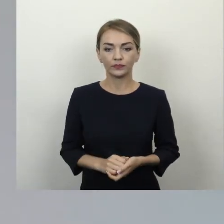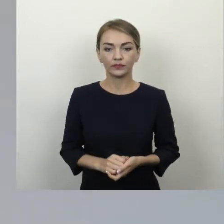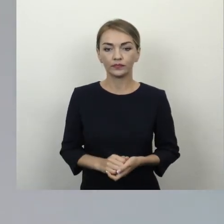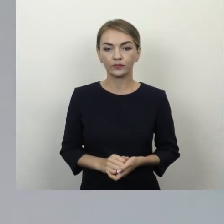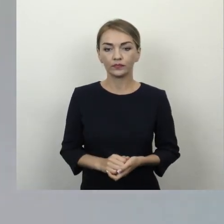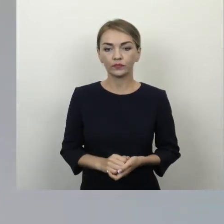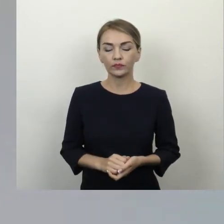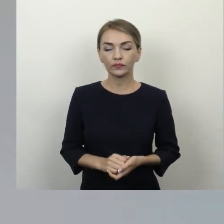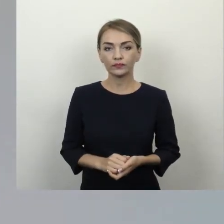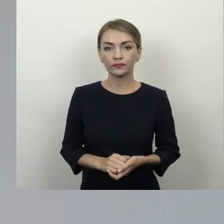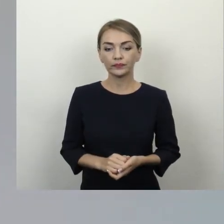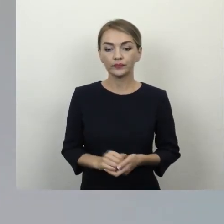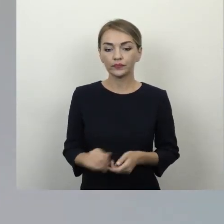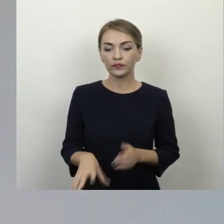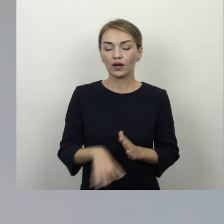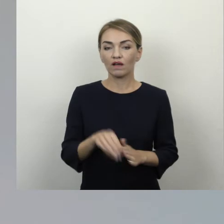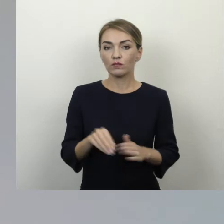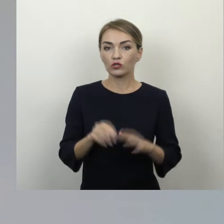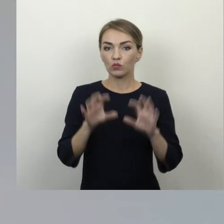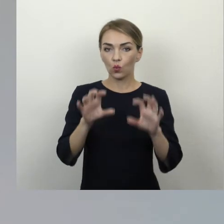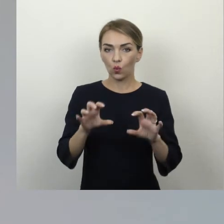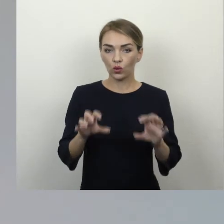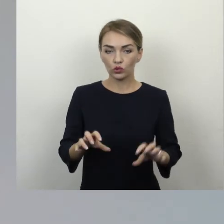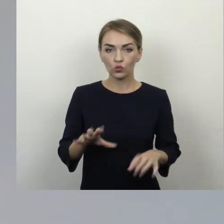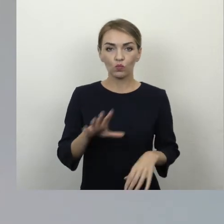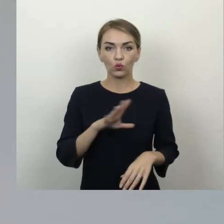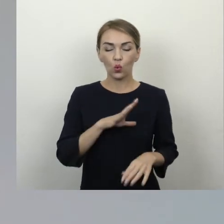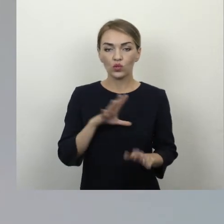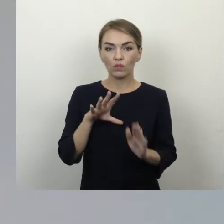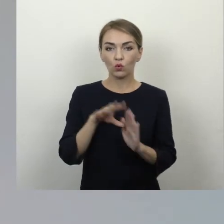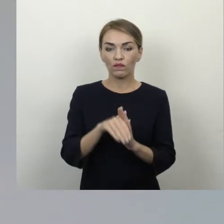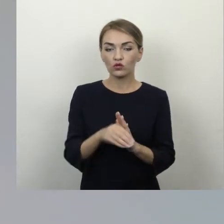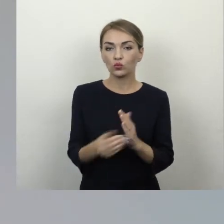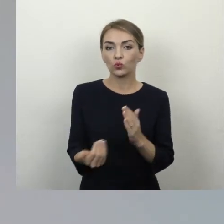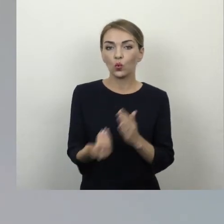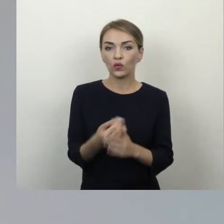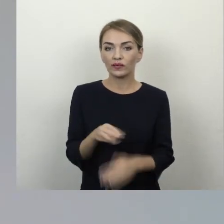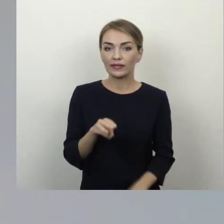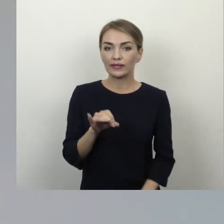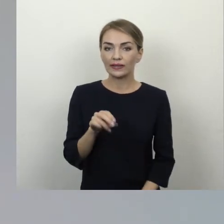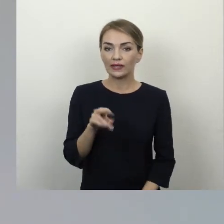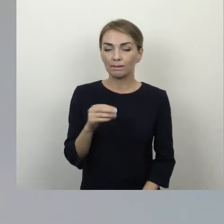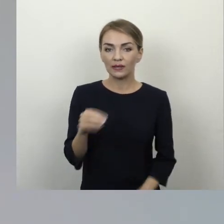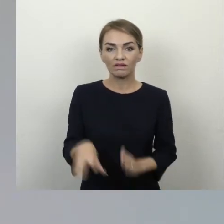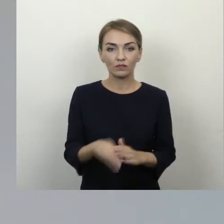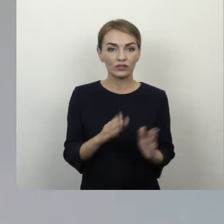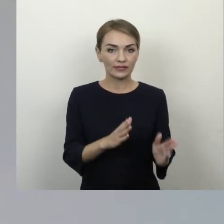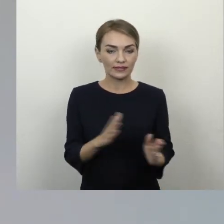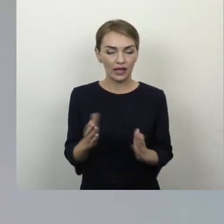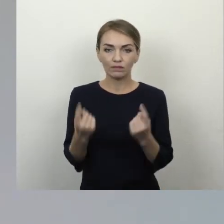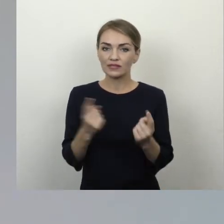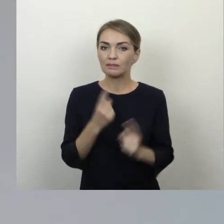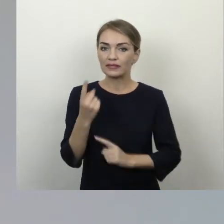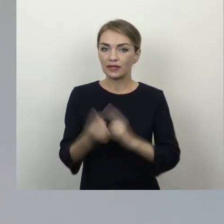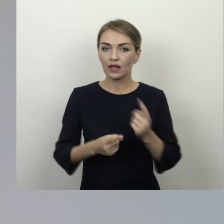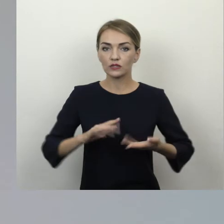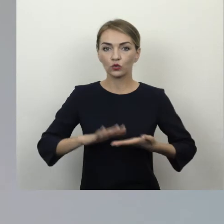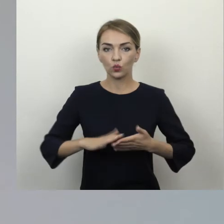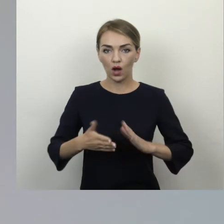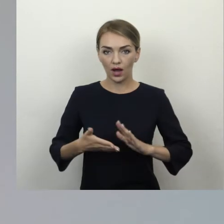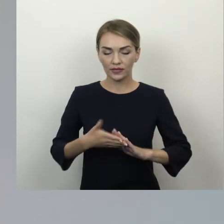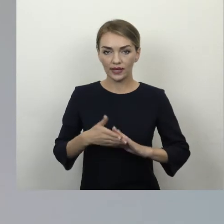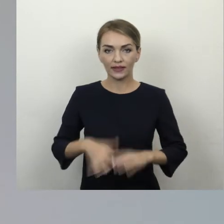Let me go into some elements. As the election code has introduced a new system of